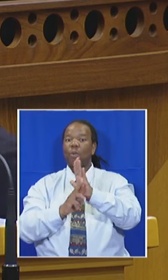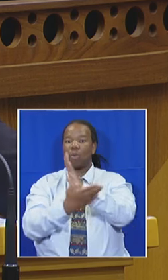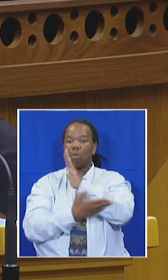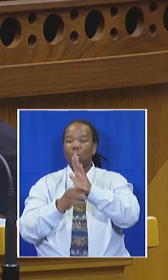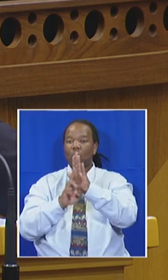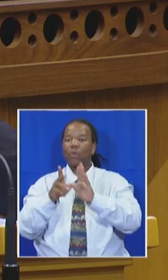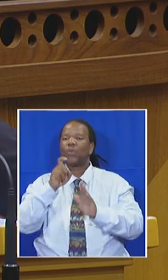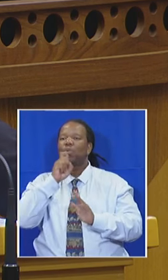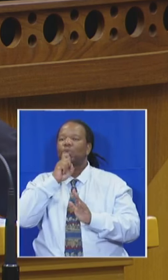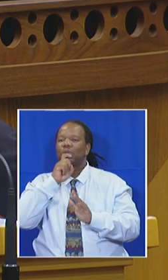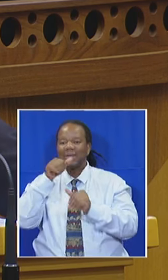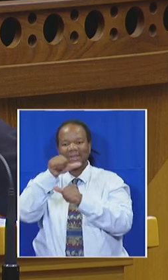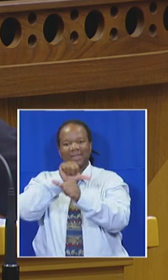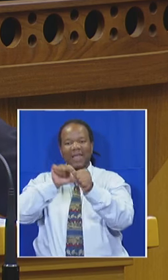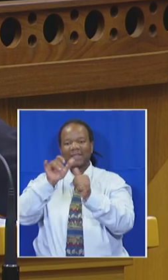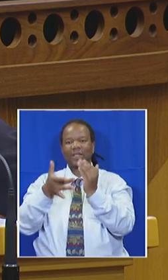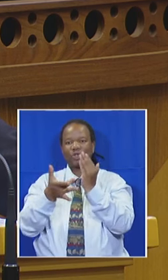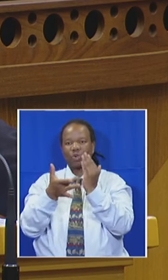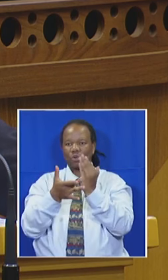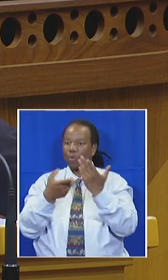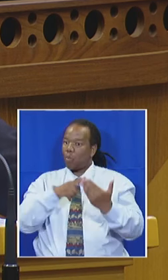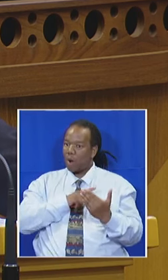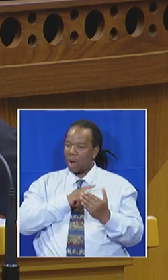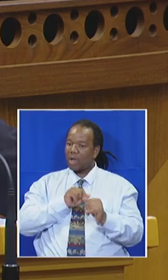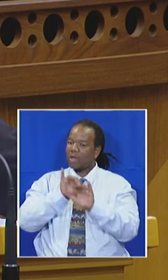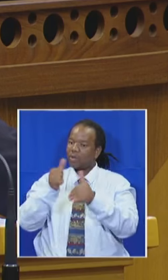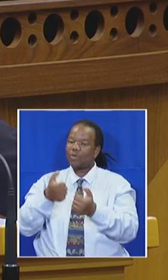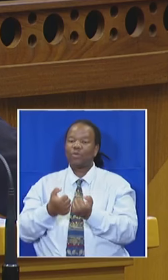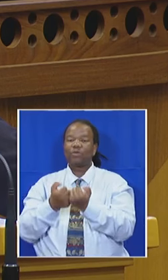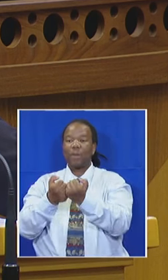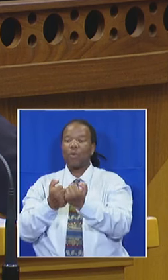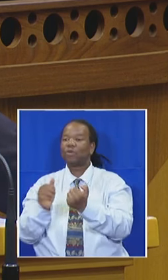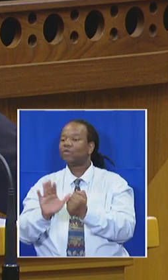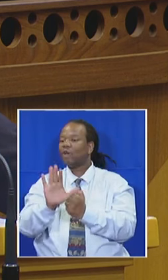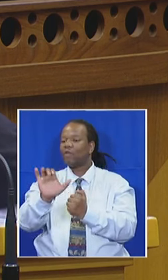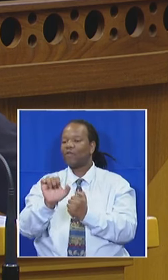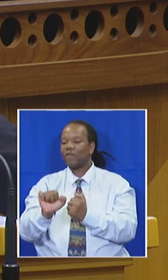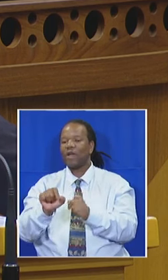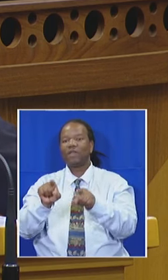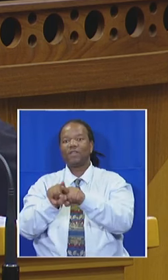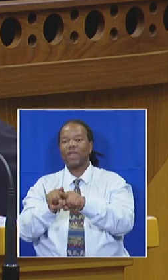support development in South Africa and Sub-Saharan Africa.